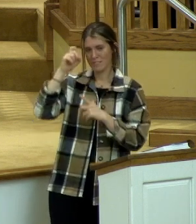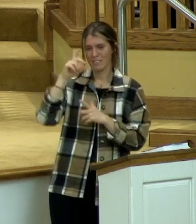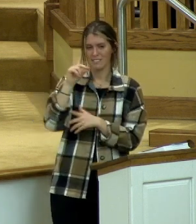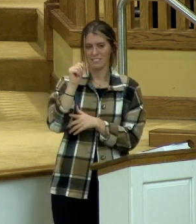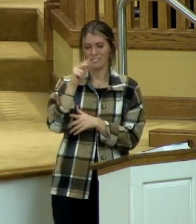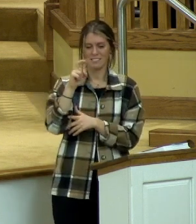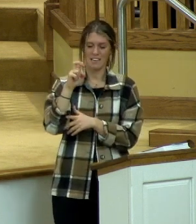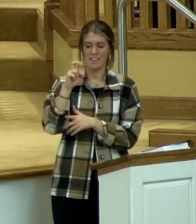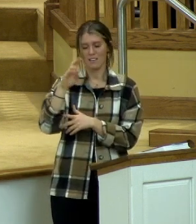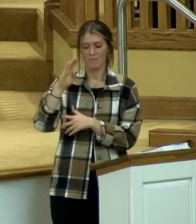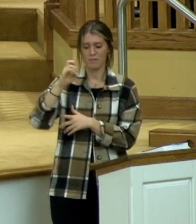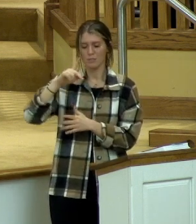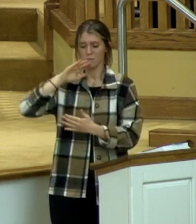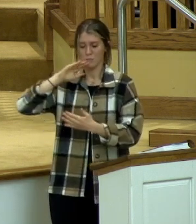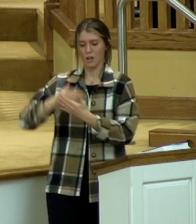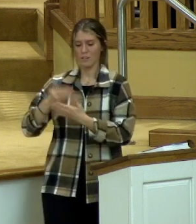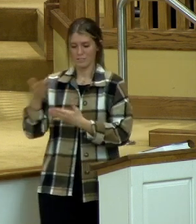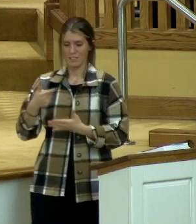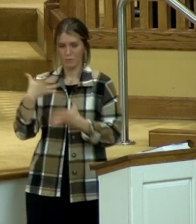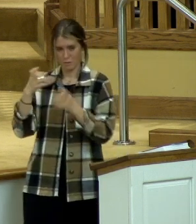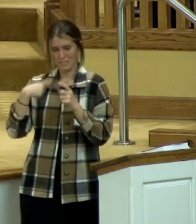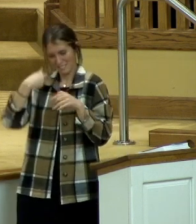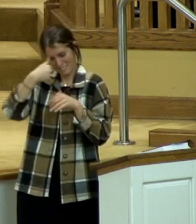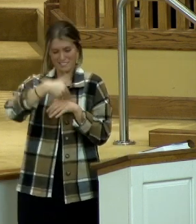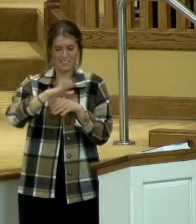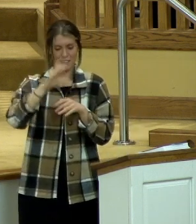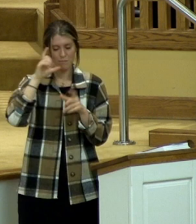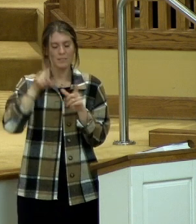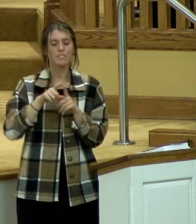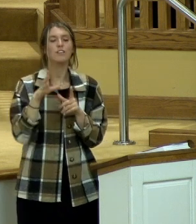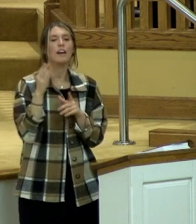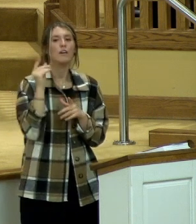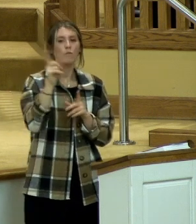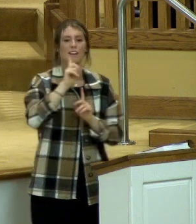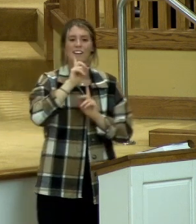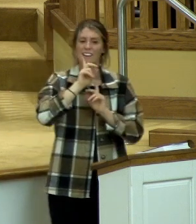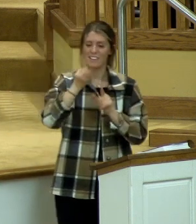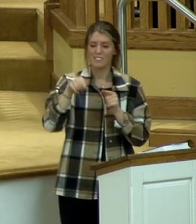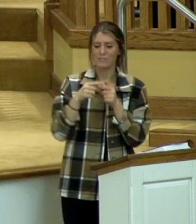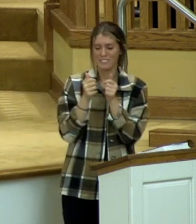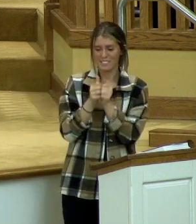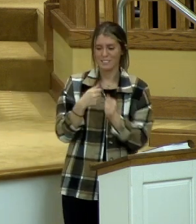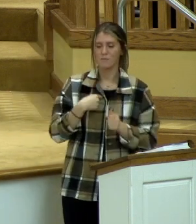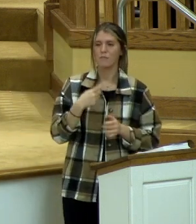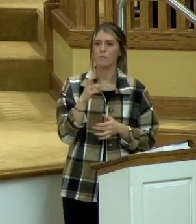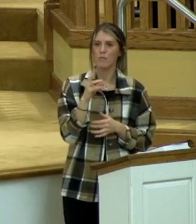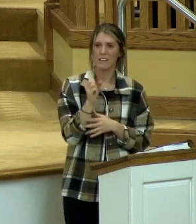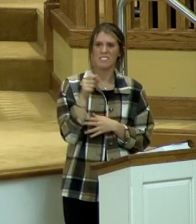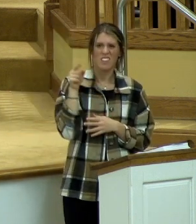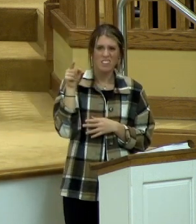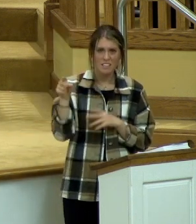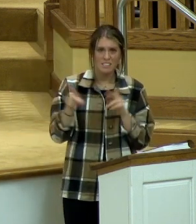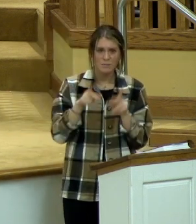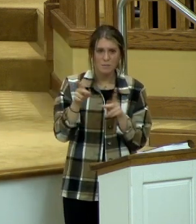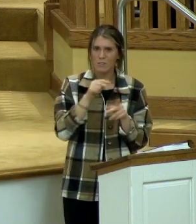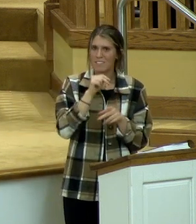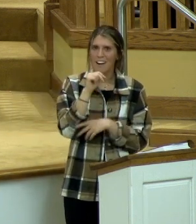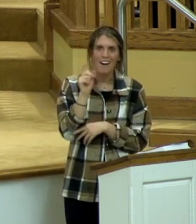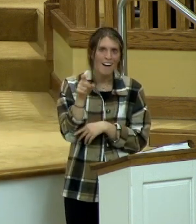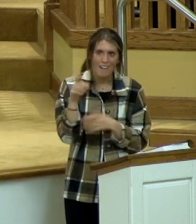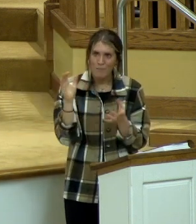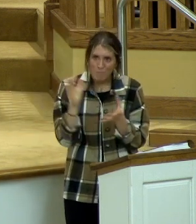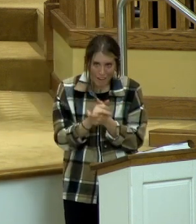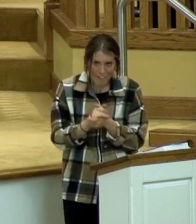daughter was one of the bridesmaids, and he wanted me to send him some pictures. And one of his responses when he texted back to me was, "These people aren't supposed to be getting married